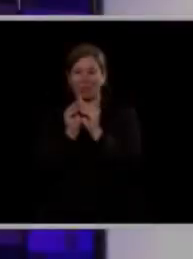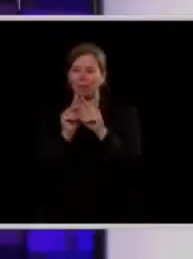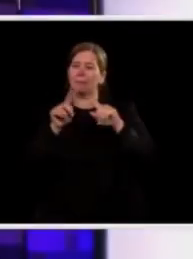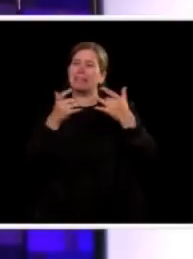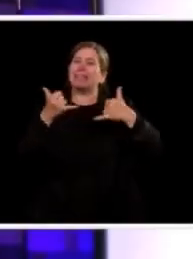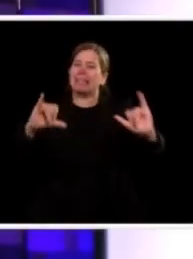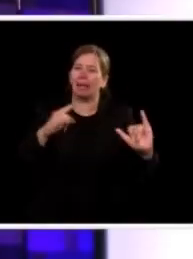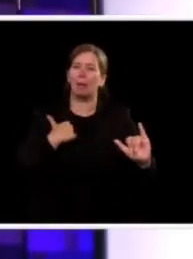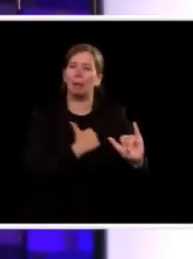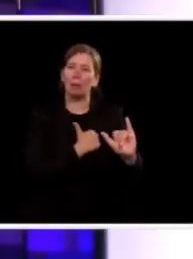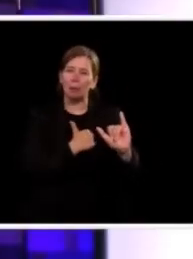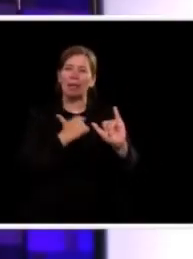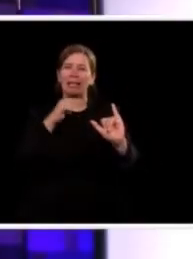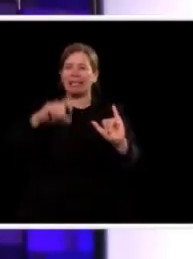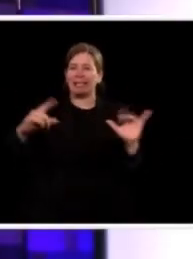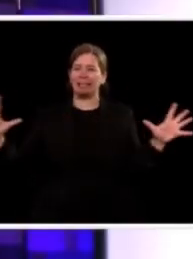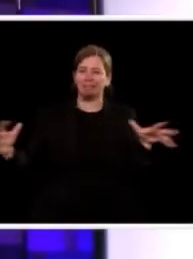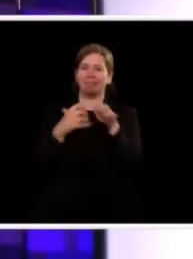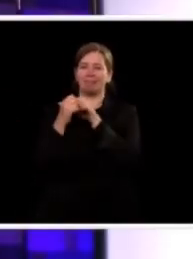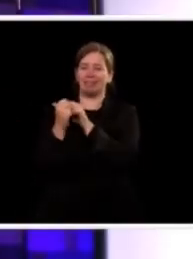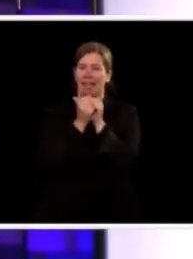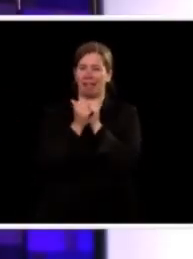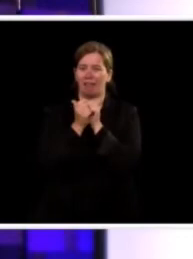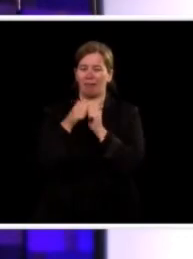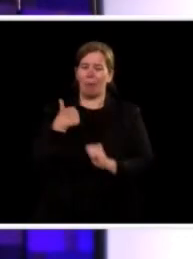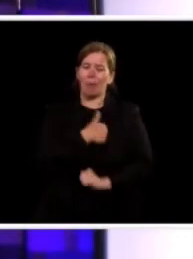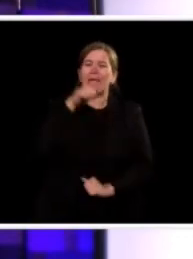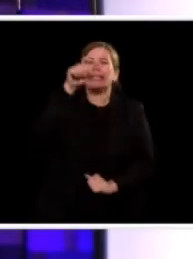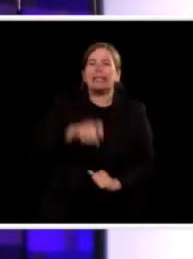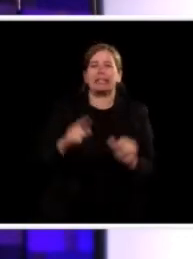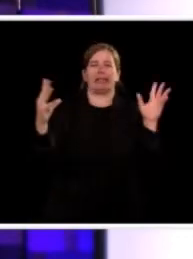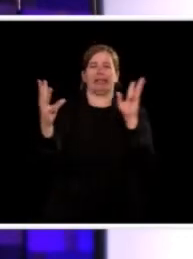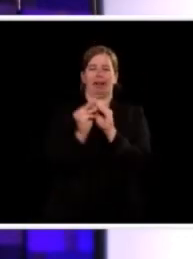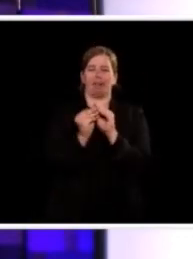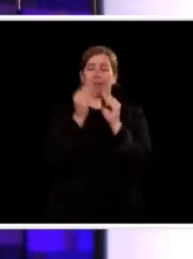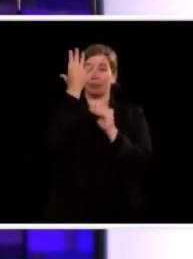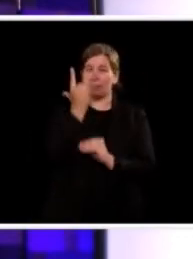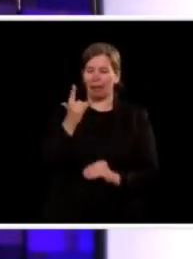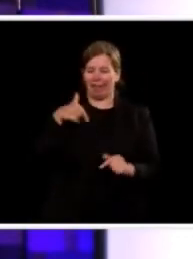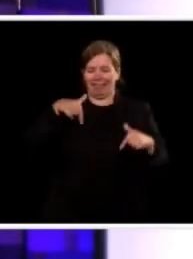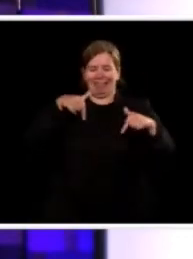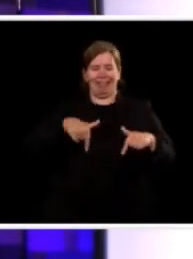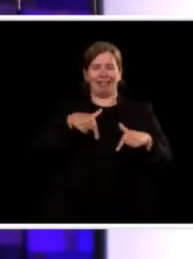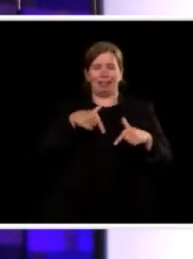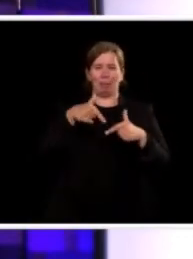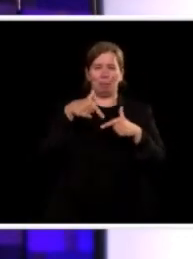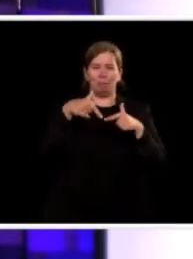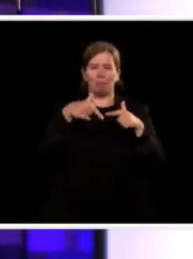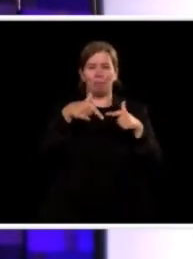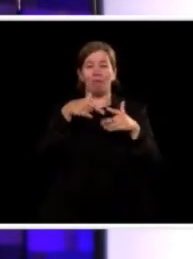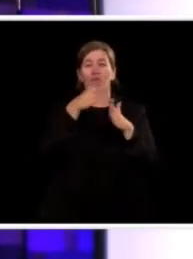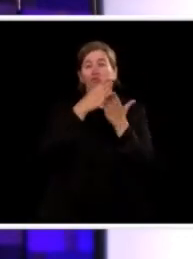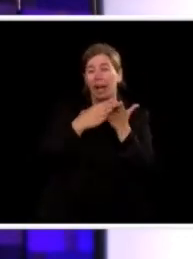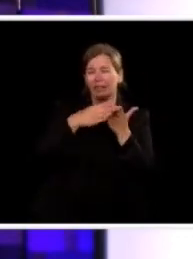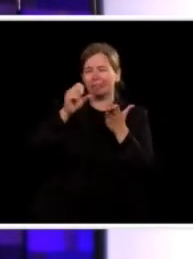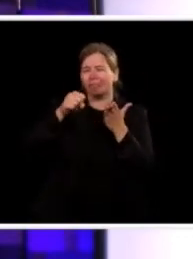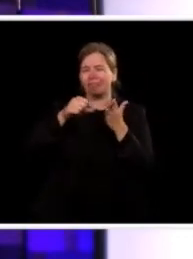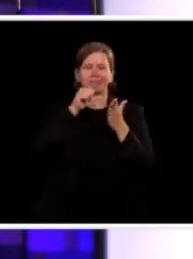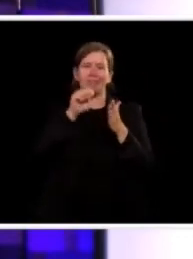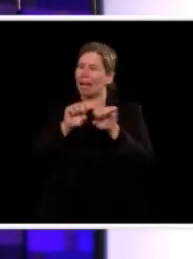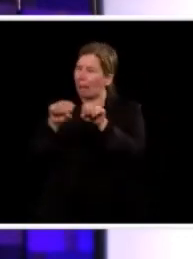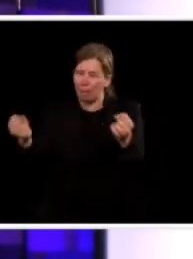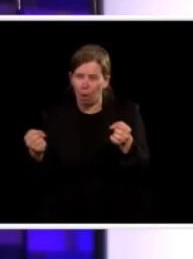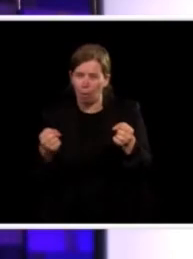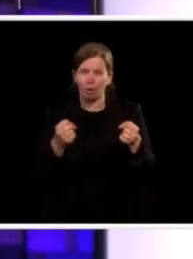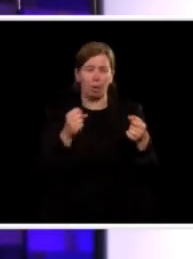Yet, we need to gather. We need to conference because in this fractured but not broken, in this